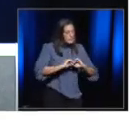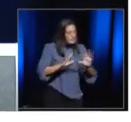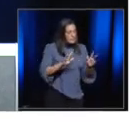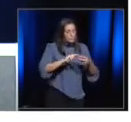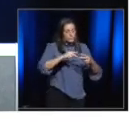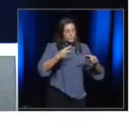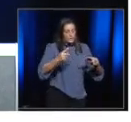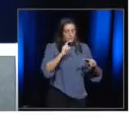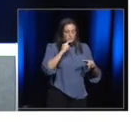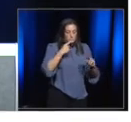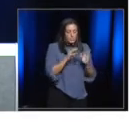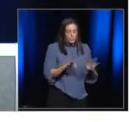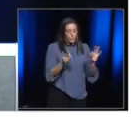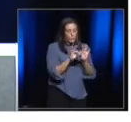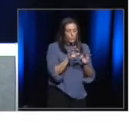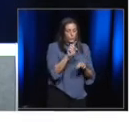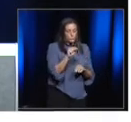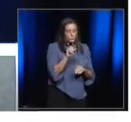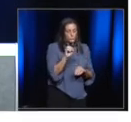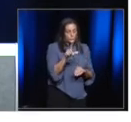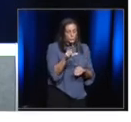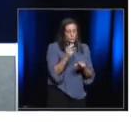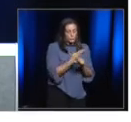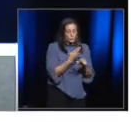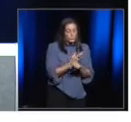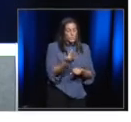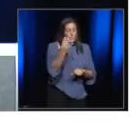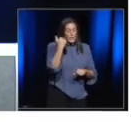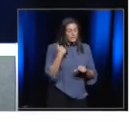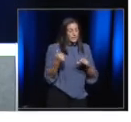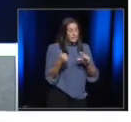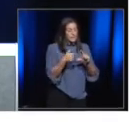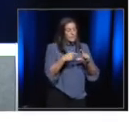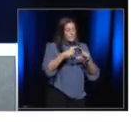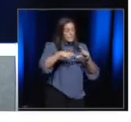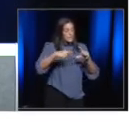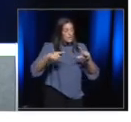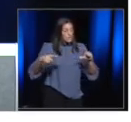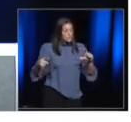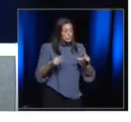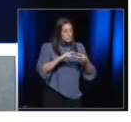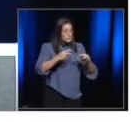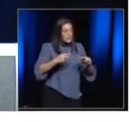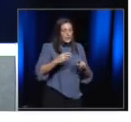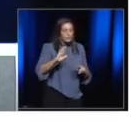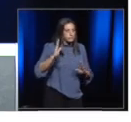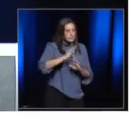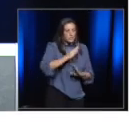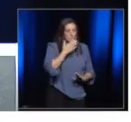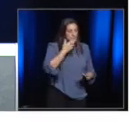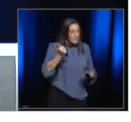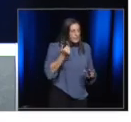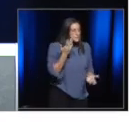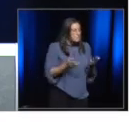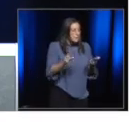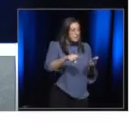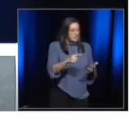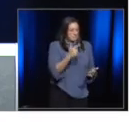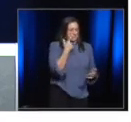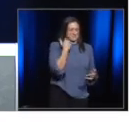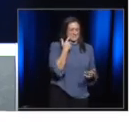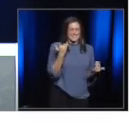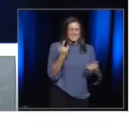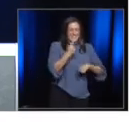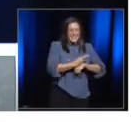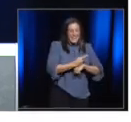research toolbox. Back then, mitochondrial DNA was the best thing ever, which may be amusing to those of you in the audience that were